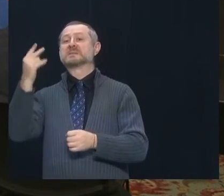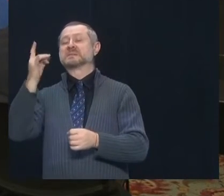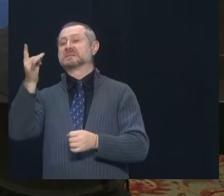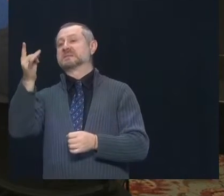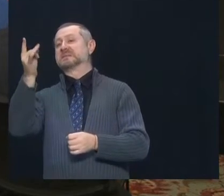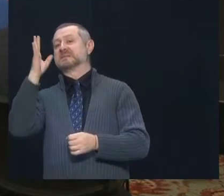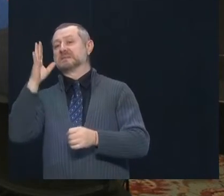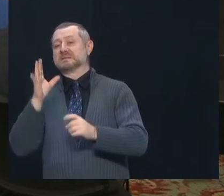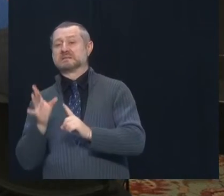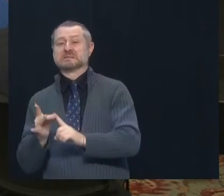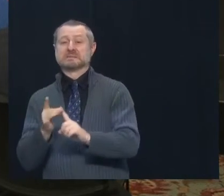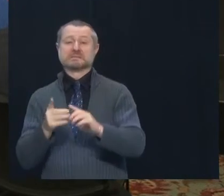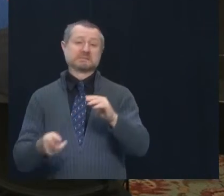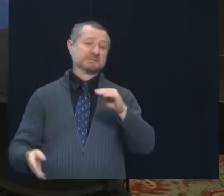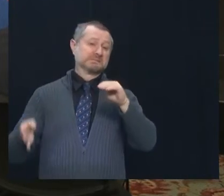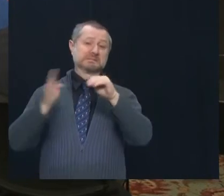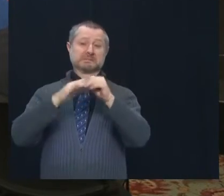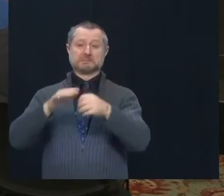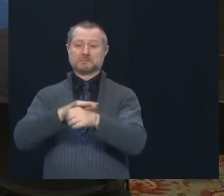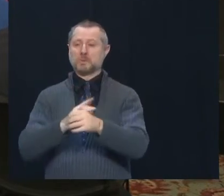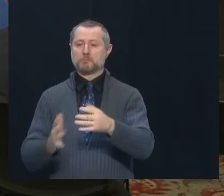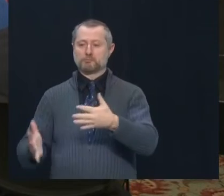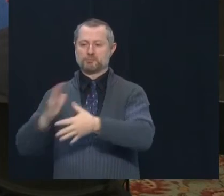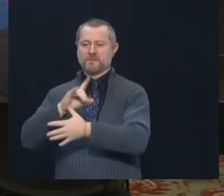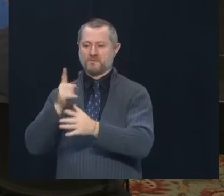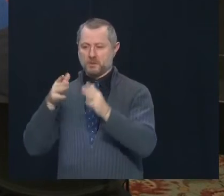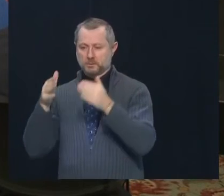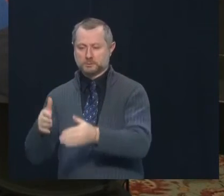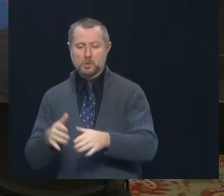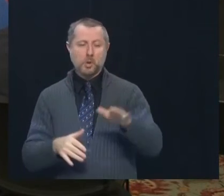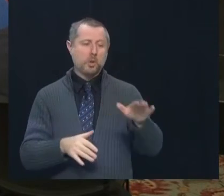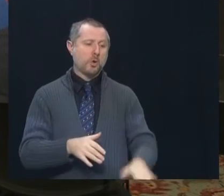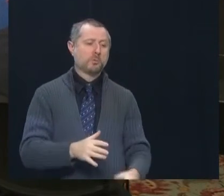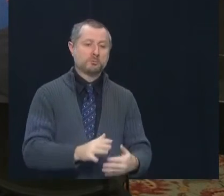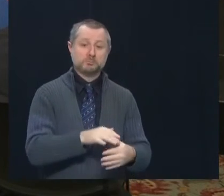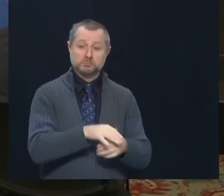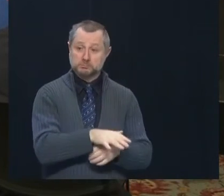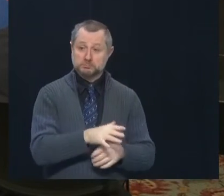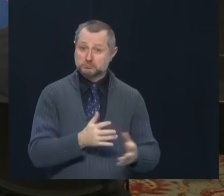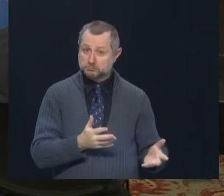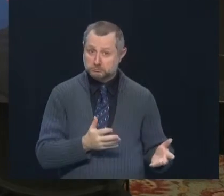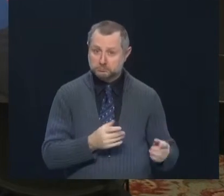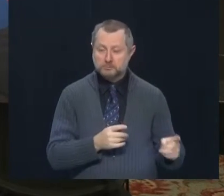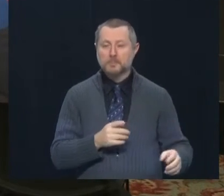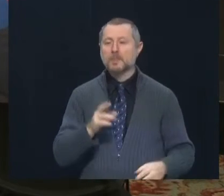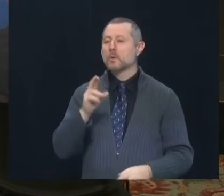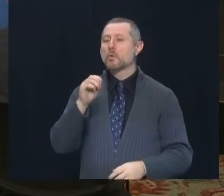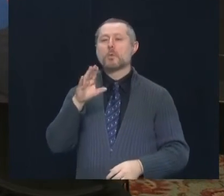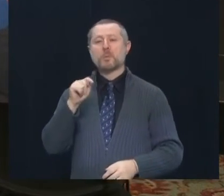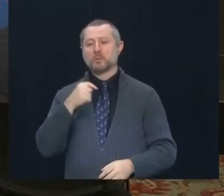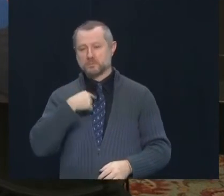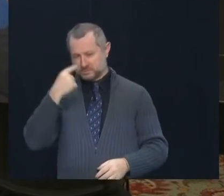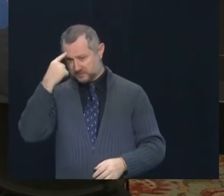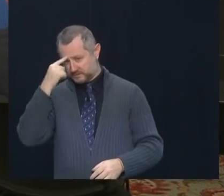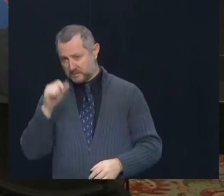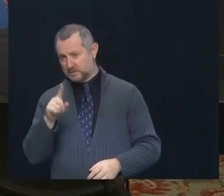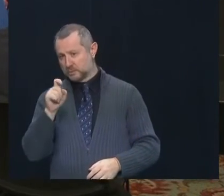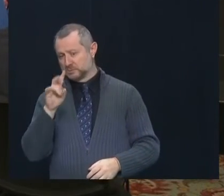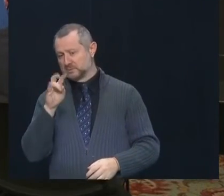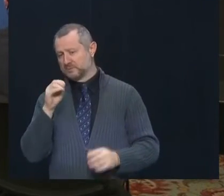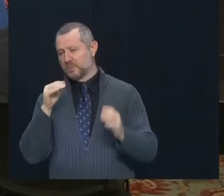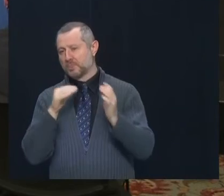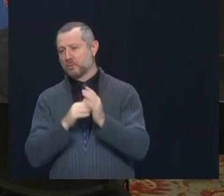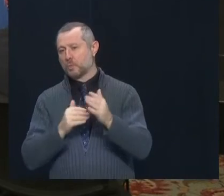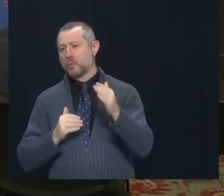that 170th batch? Well, I think the point was that we think that we're going to be close to being able to do all right? So I think we're very close to be able to do, right, to